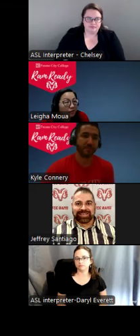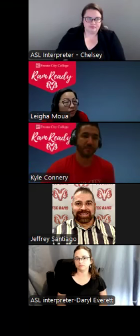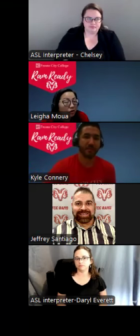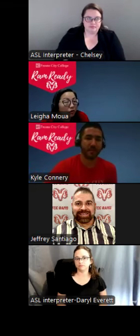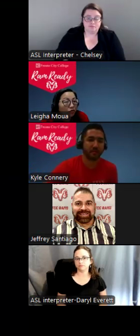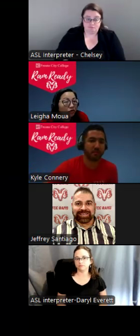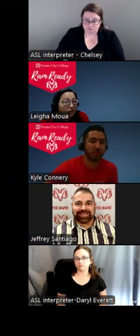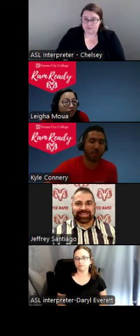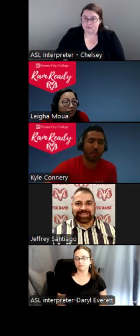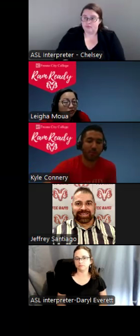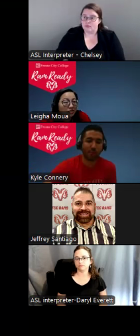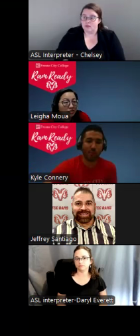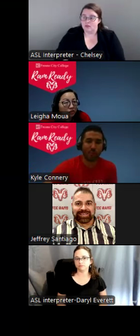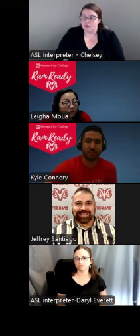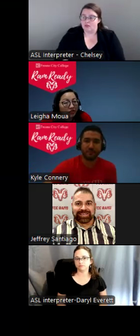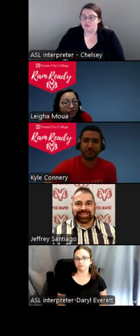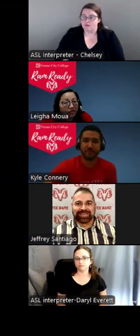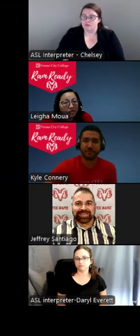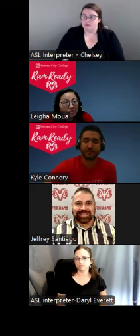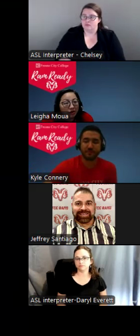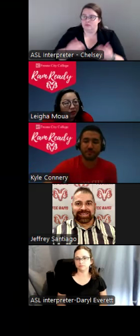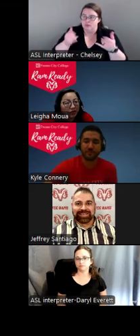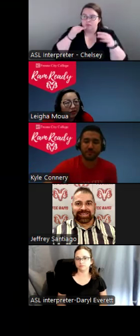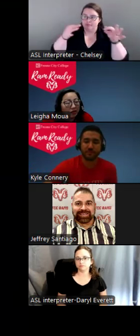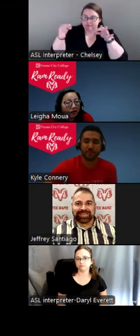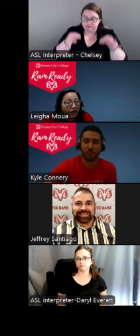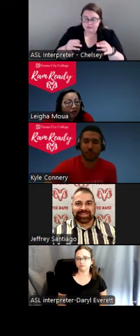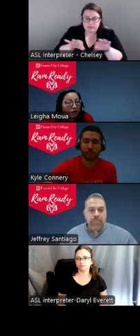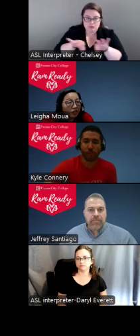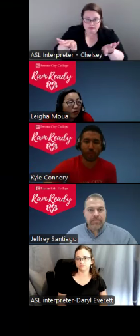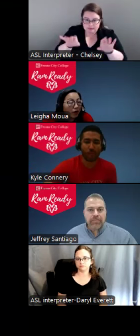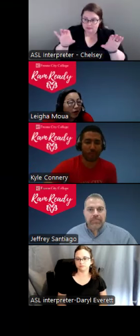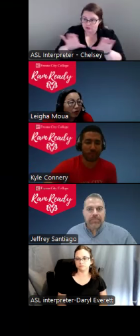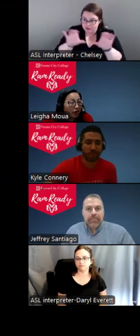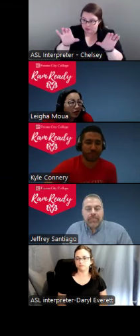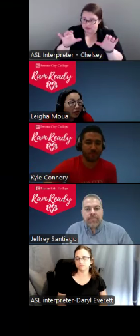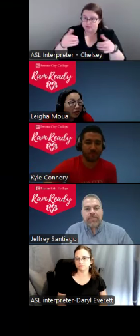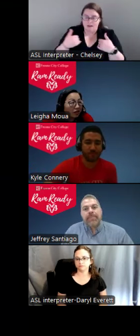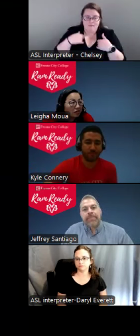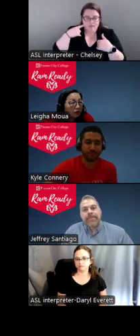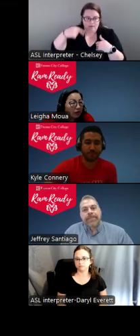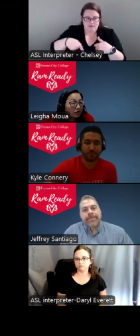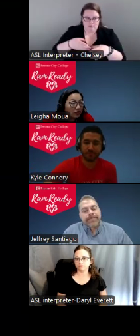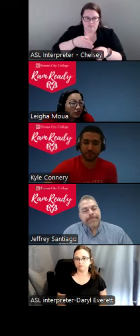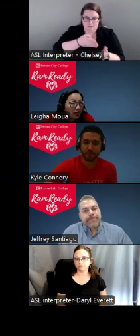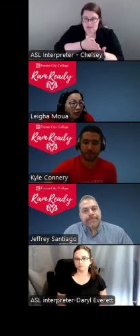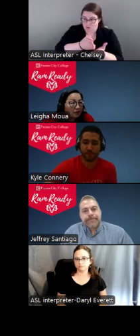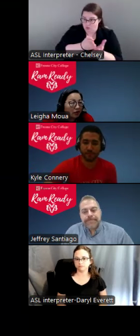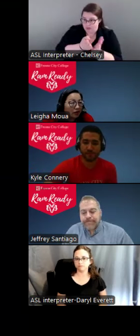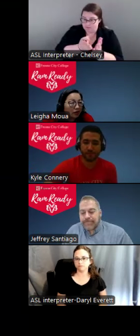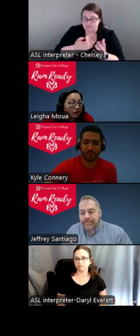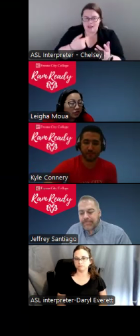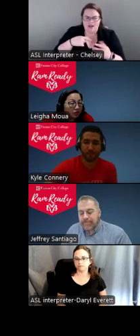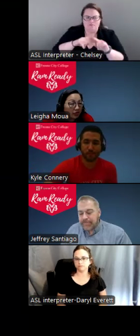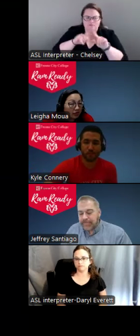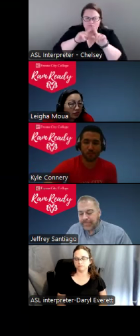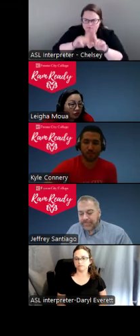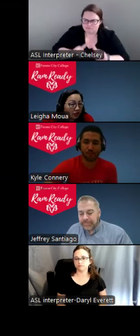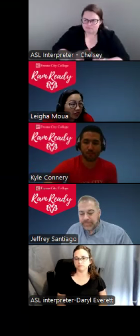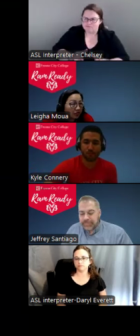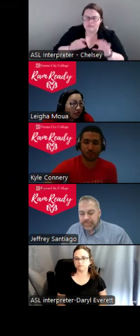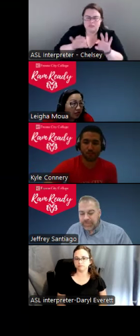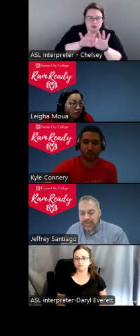Alrighty, so I'm going to go over the degrees and certificates that we have within our pathway. So we have different types of degrees